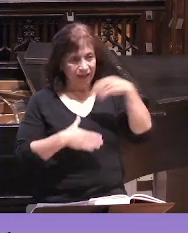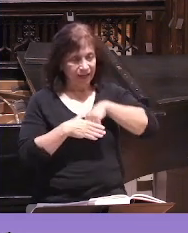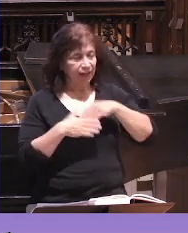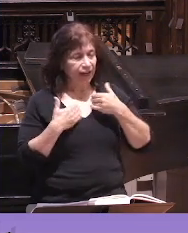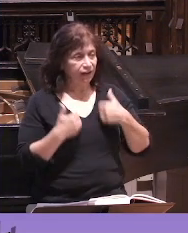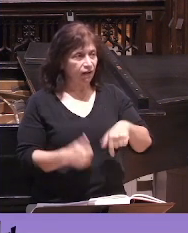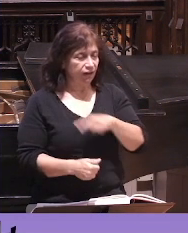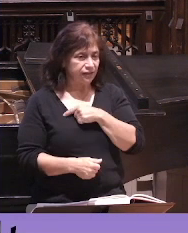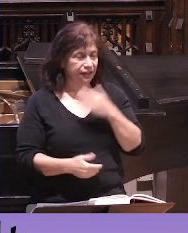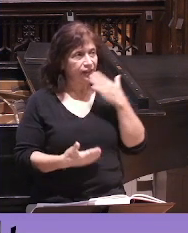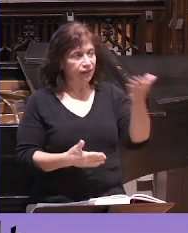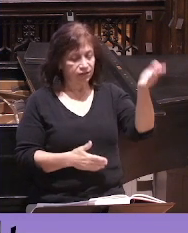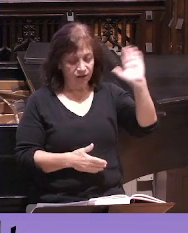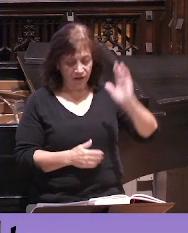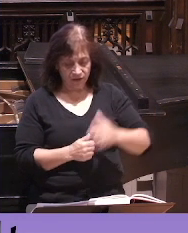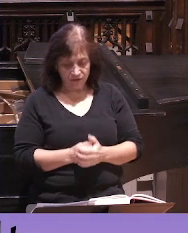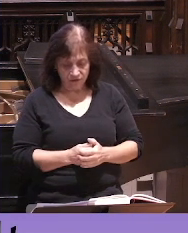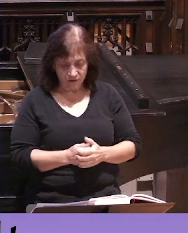be to God.